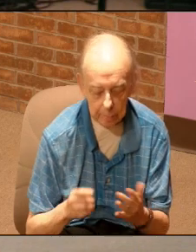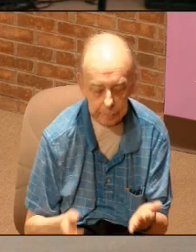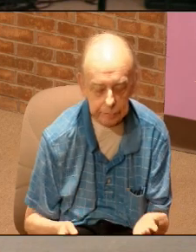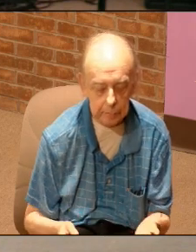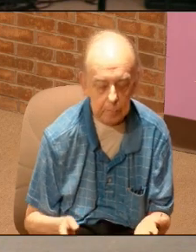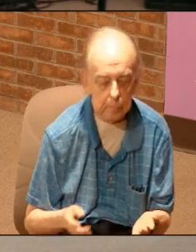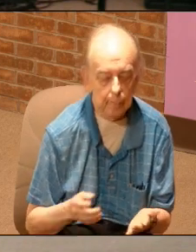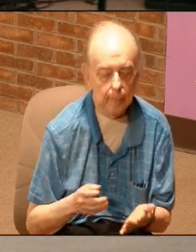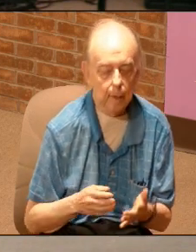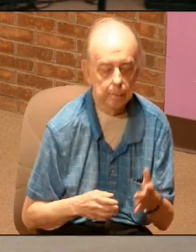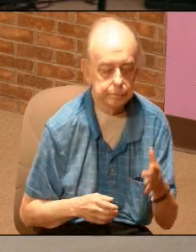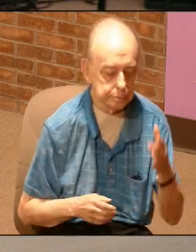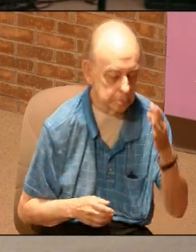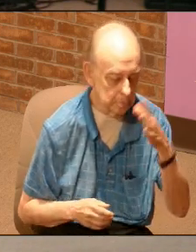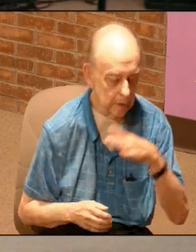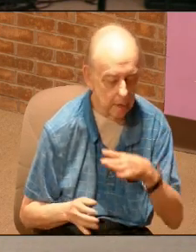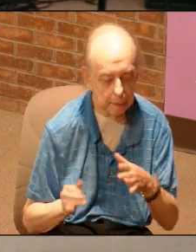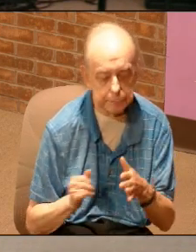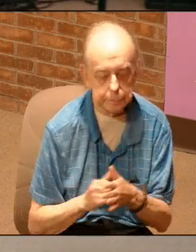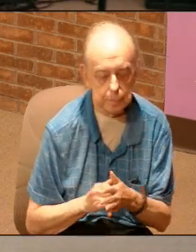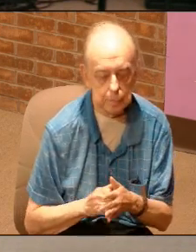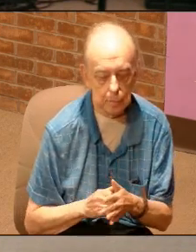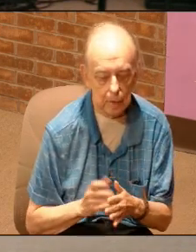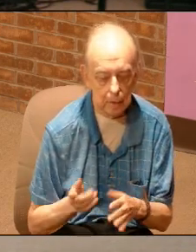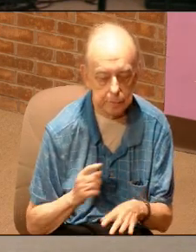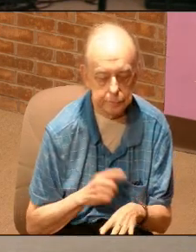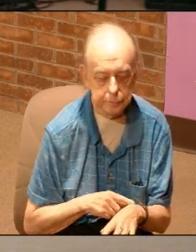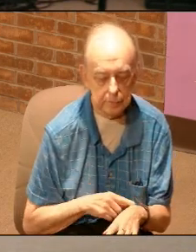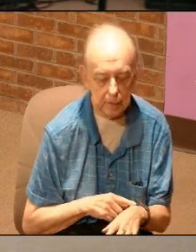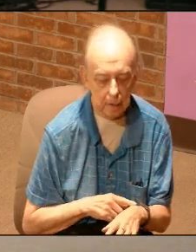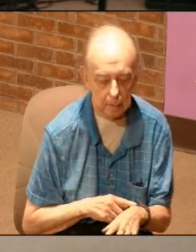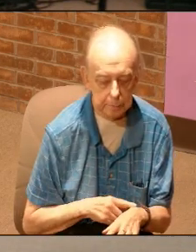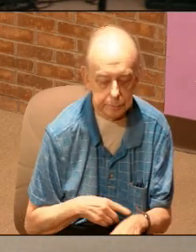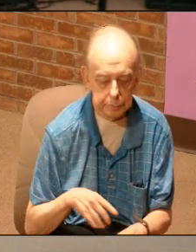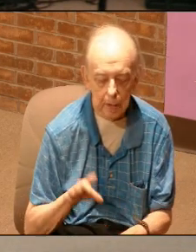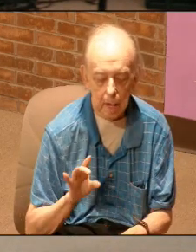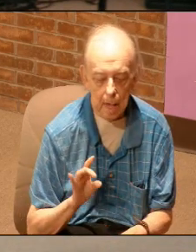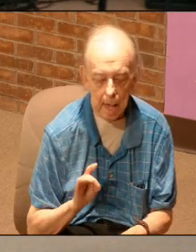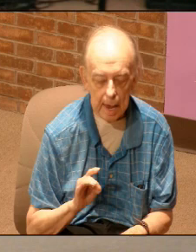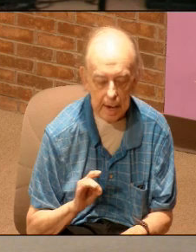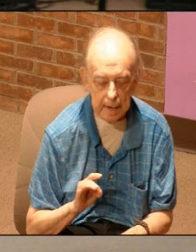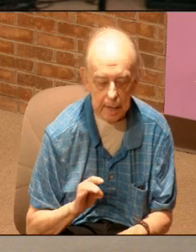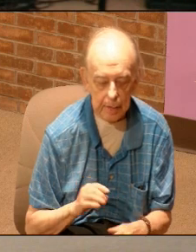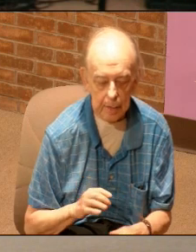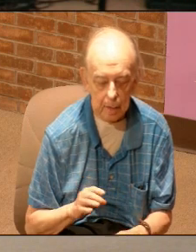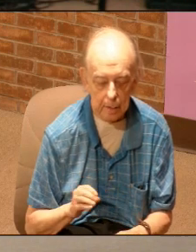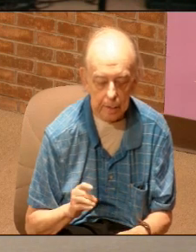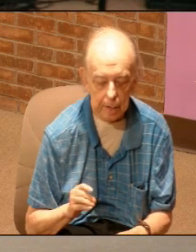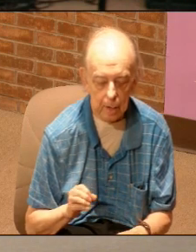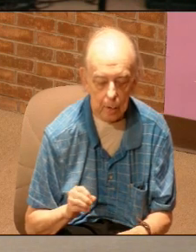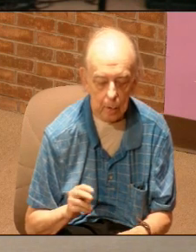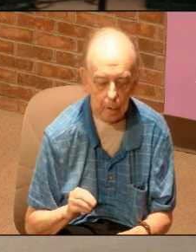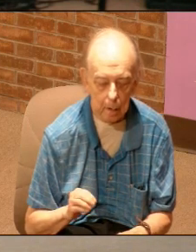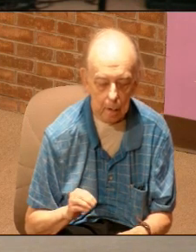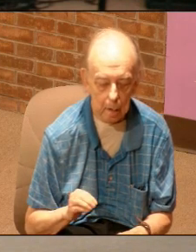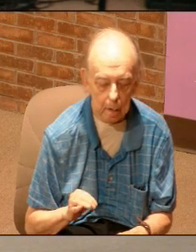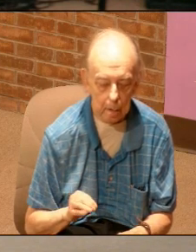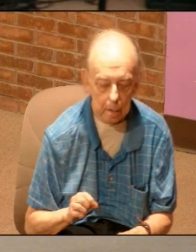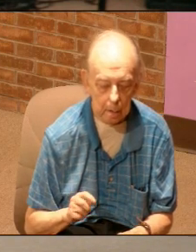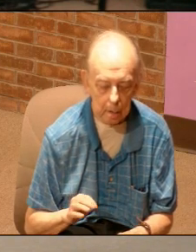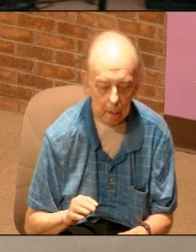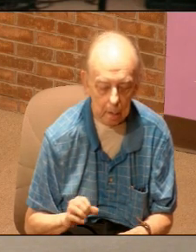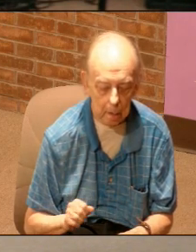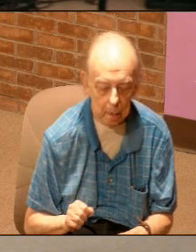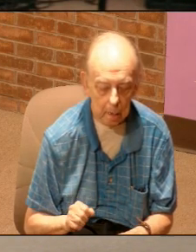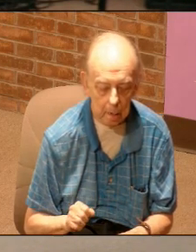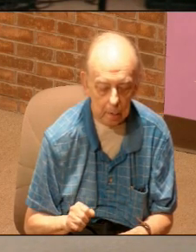But here's what he got to. By the time you got to the 80th domino, you could actually topple the